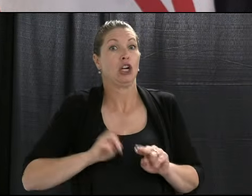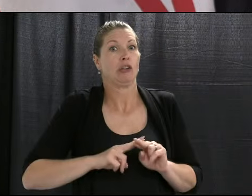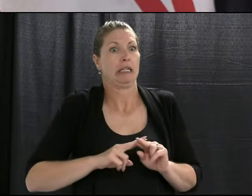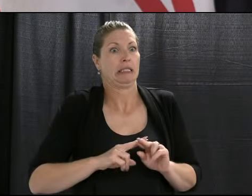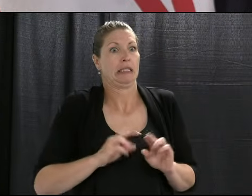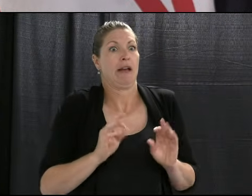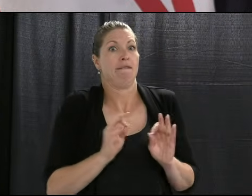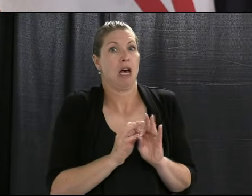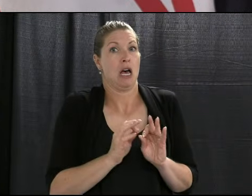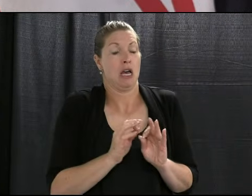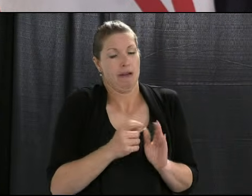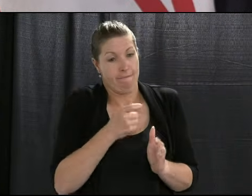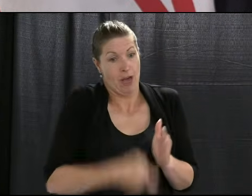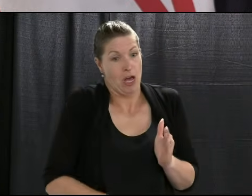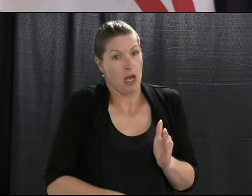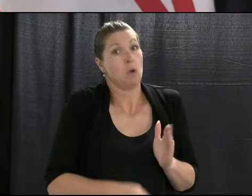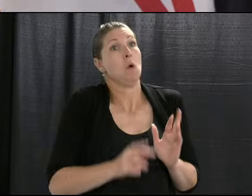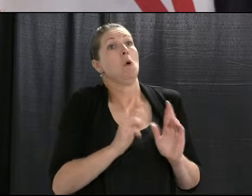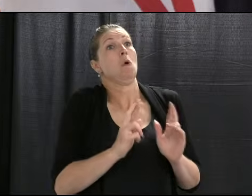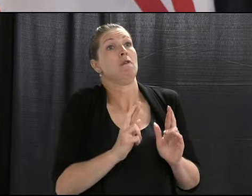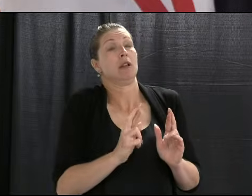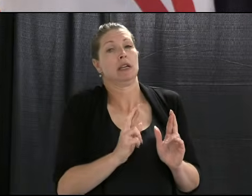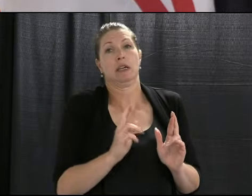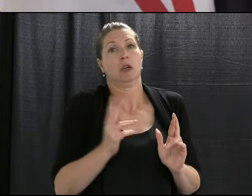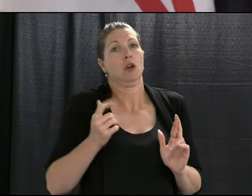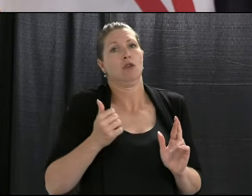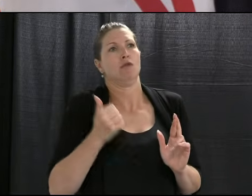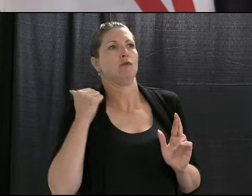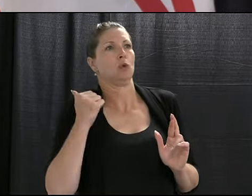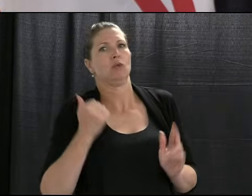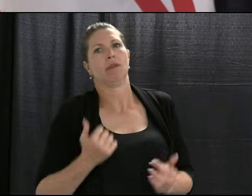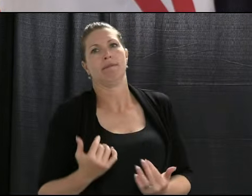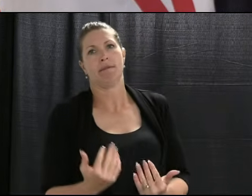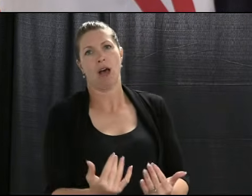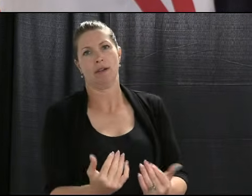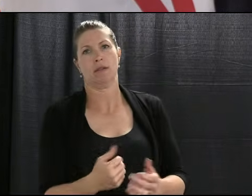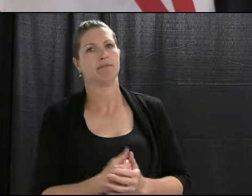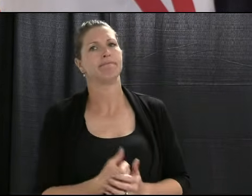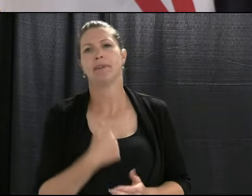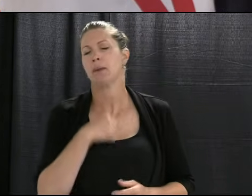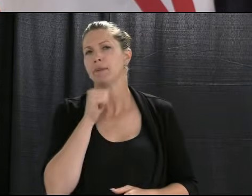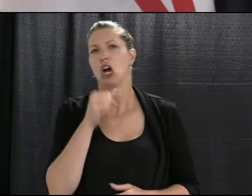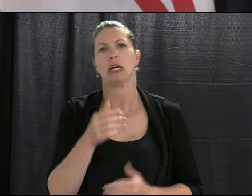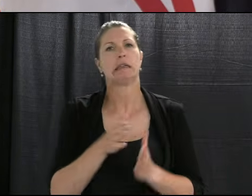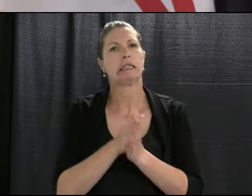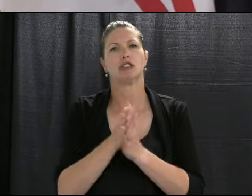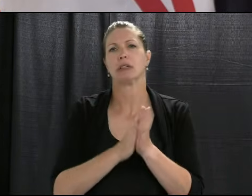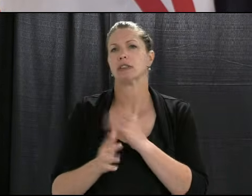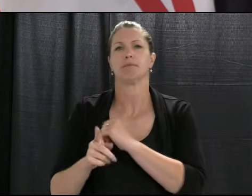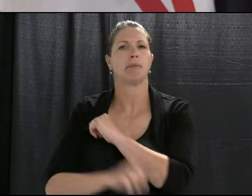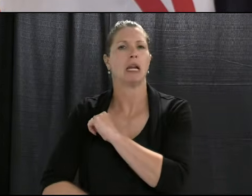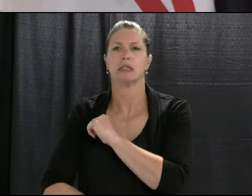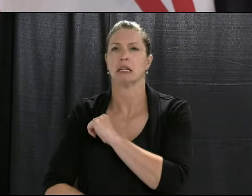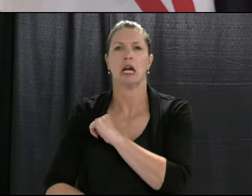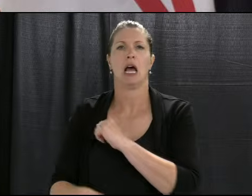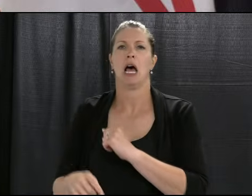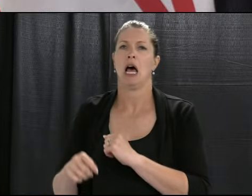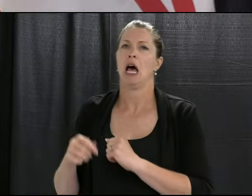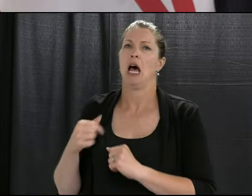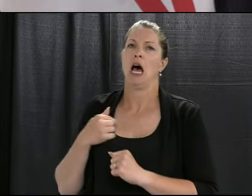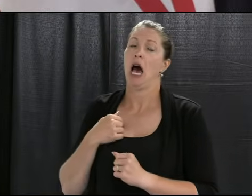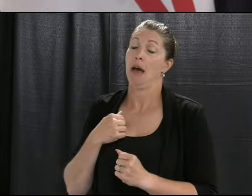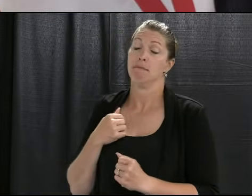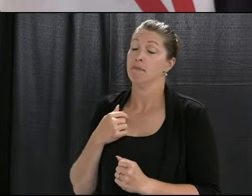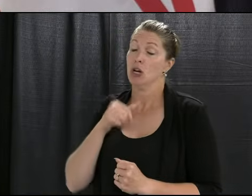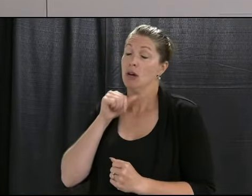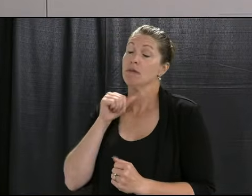don't violate the prohibitions. That is really the goal here. I'm not interested in punishing people. I'm interested in people not breaking the law in the